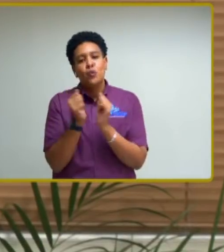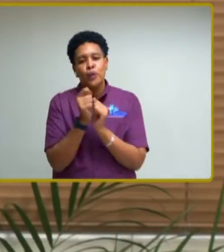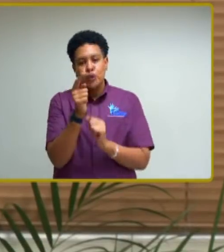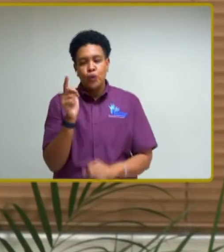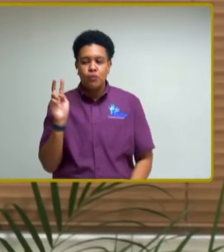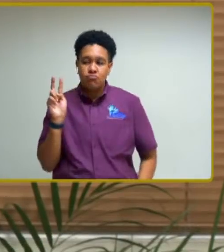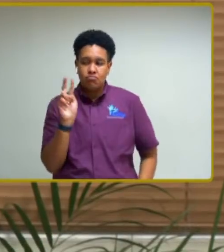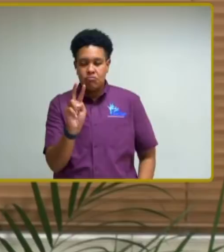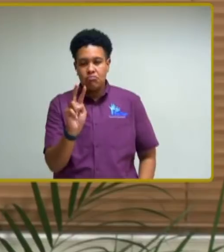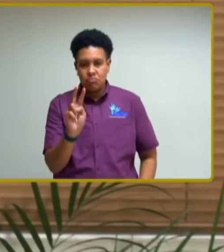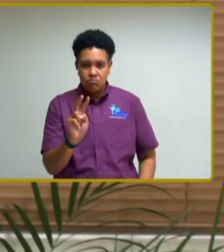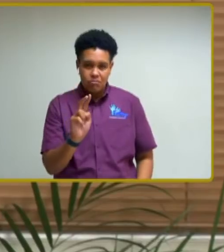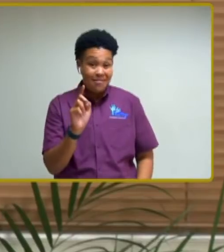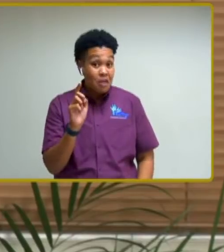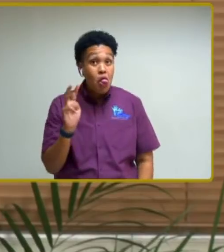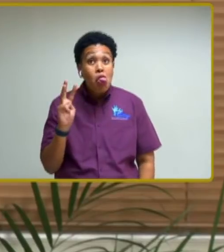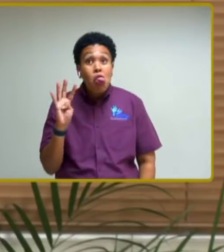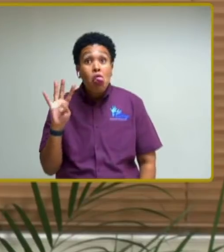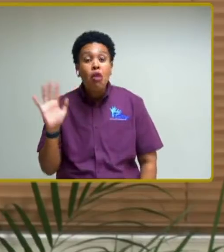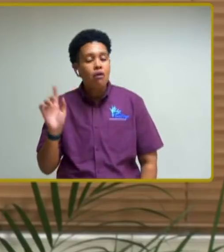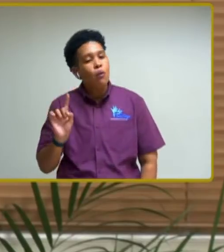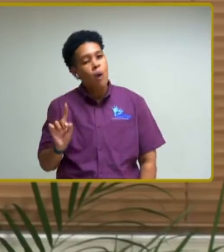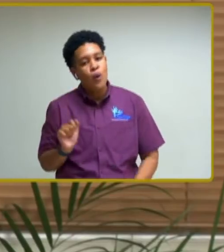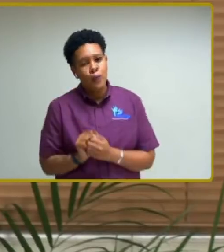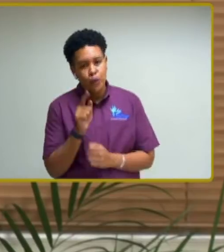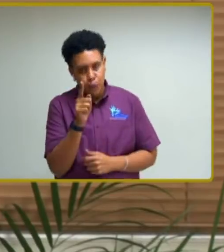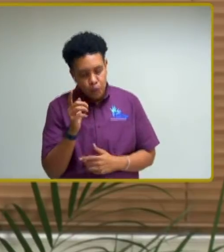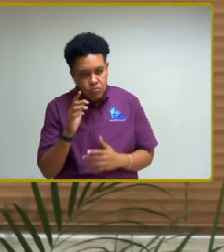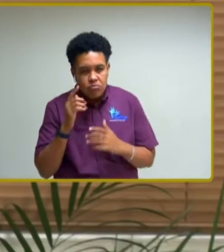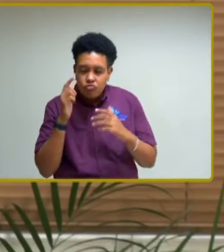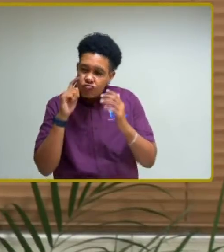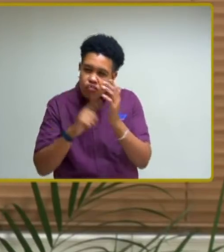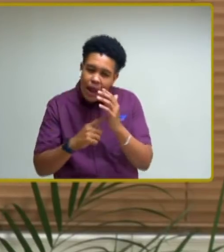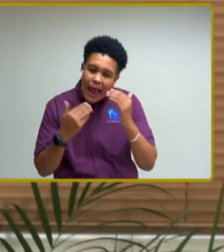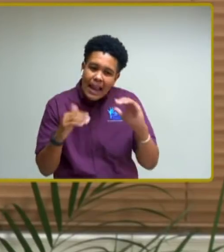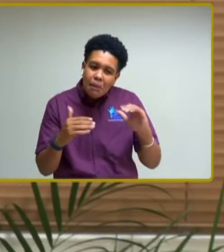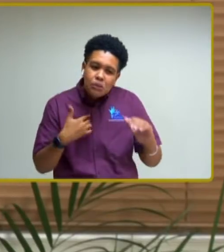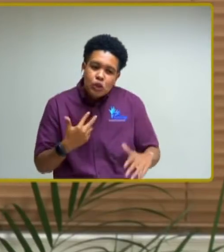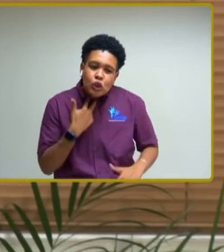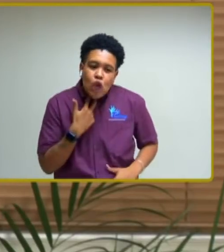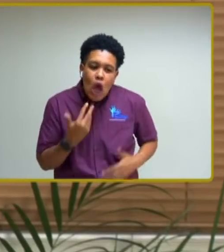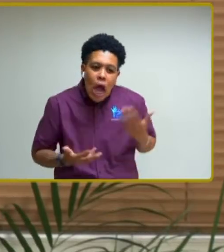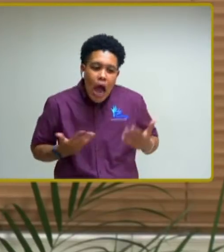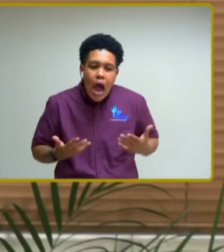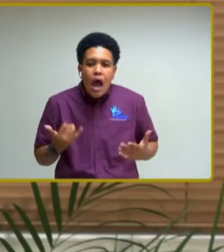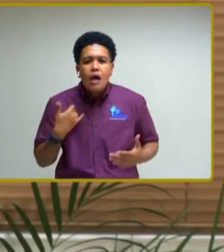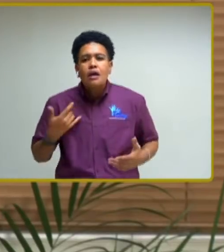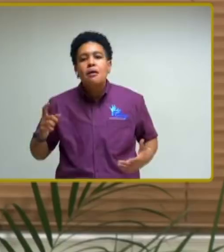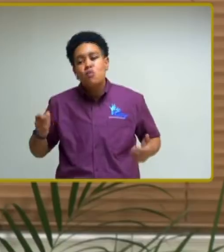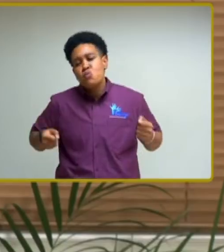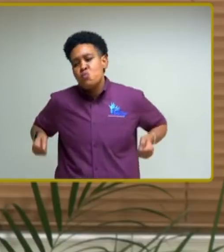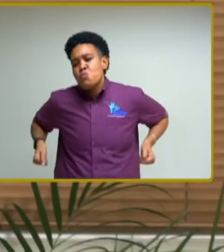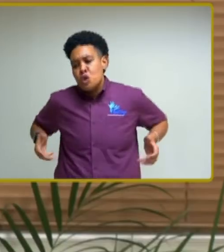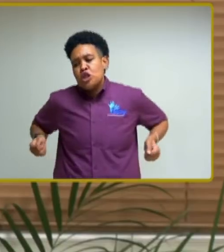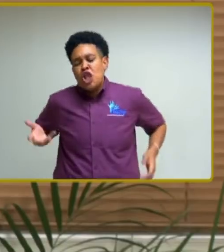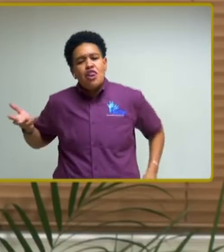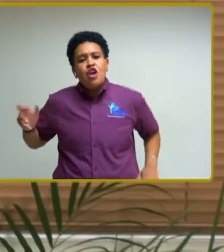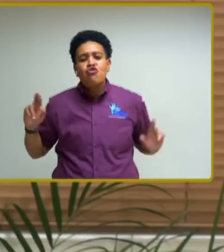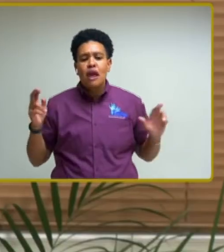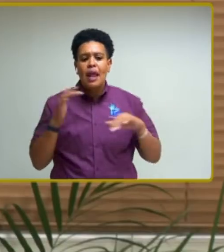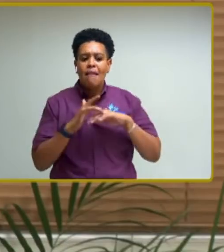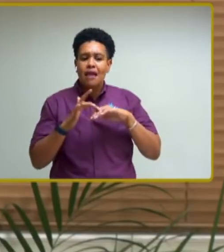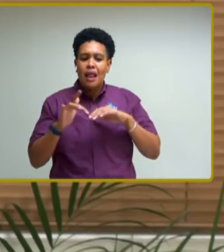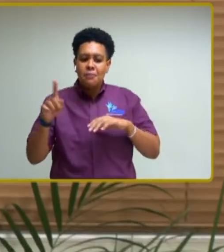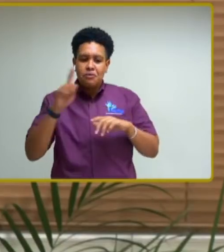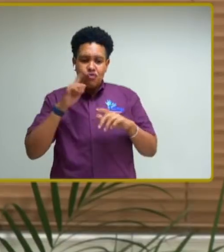caregiver to assist you, recognizing that you may have limitations. We have wheelchairs on site, so those will be provided.